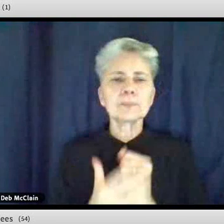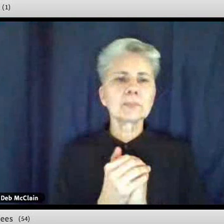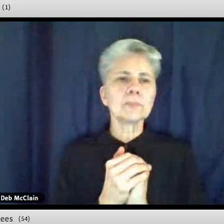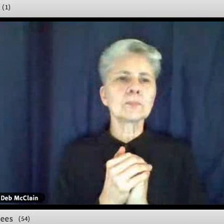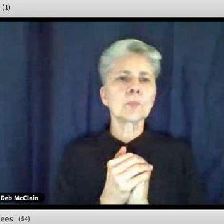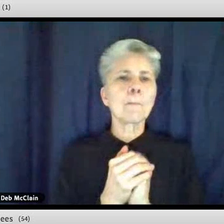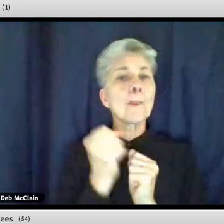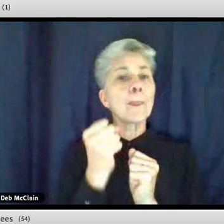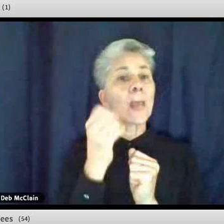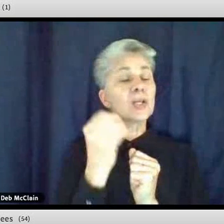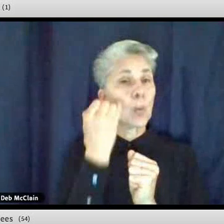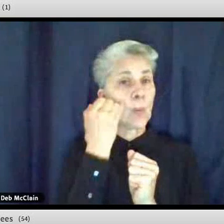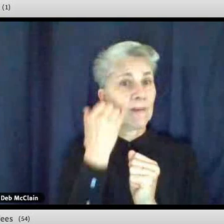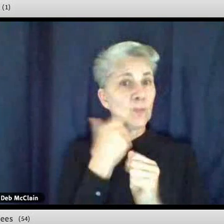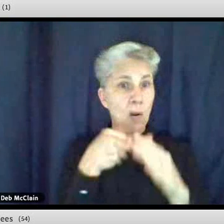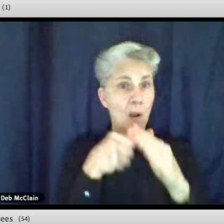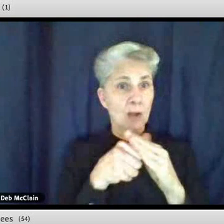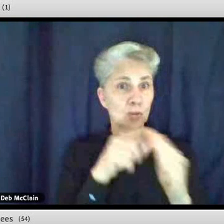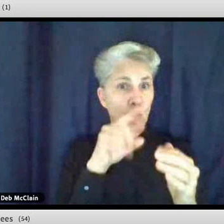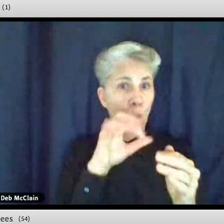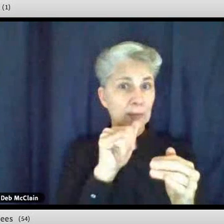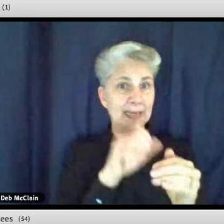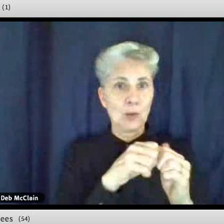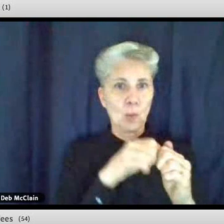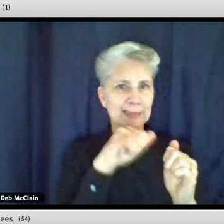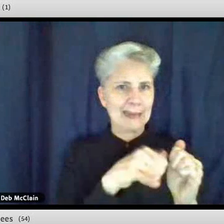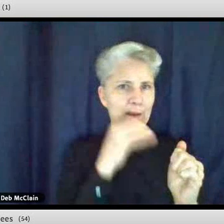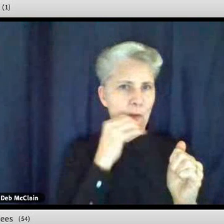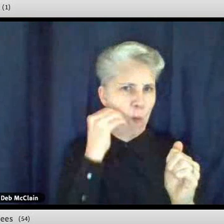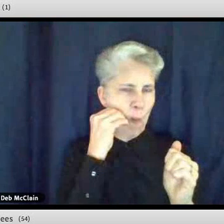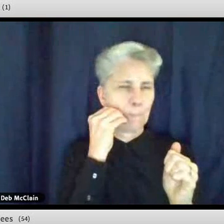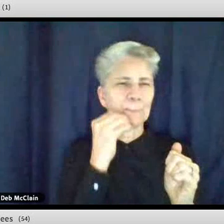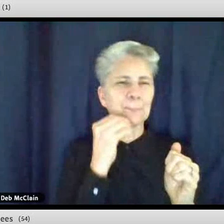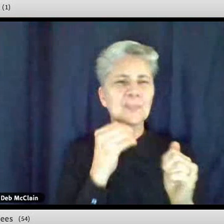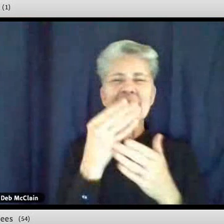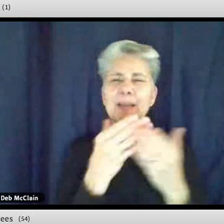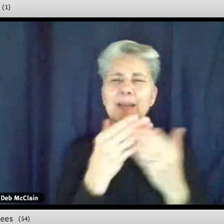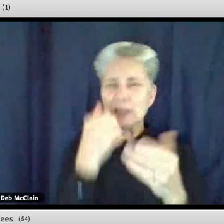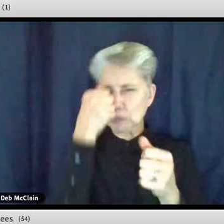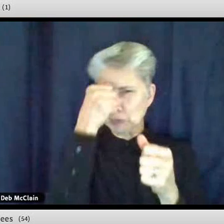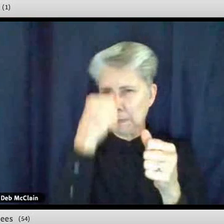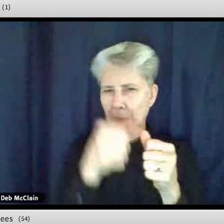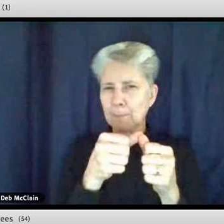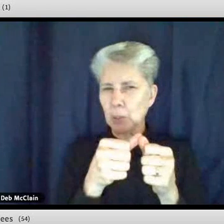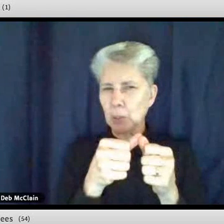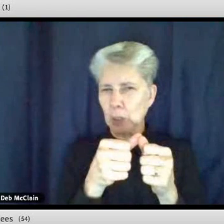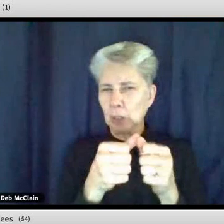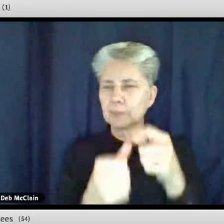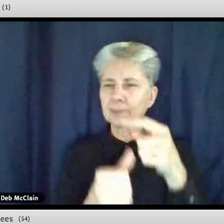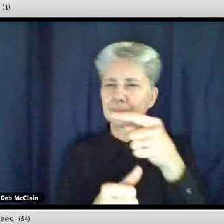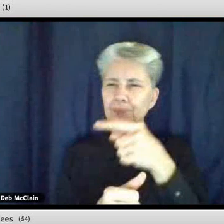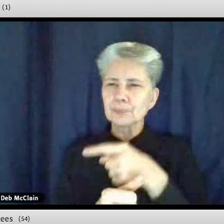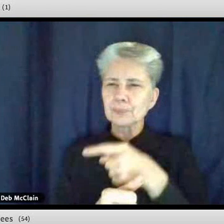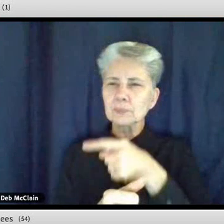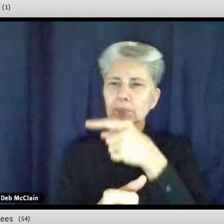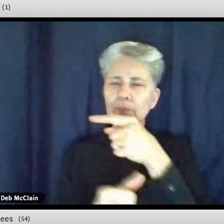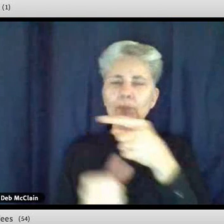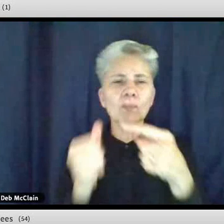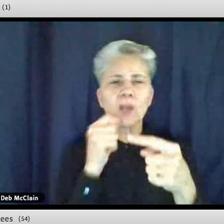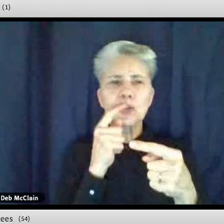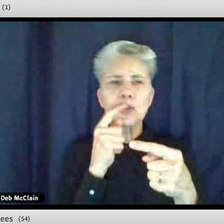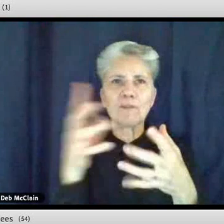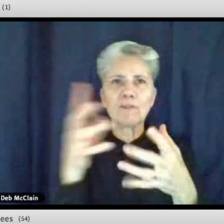So if we are under a quarantine or stay at home, these are just some things to keep in mind. They say you don't have to clear out the